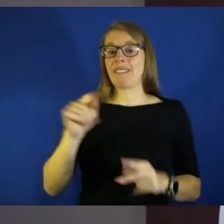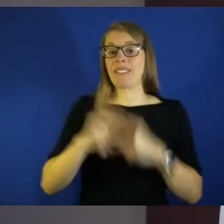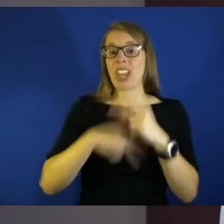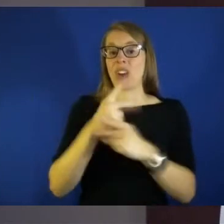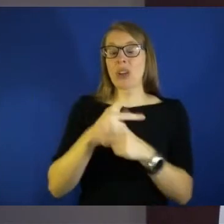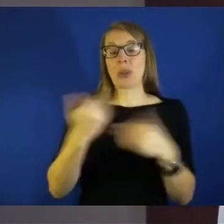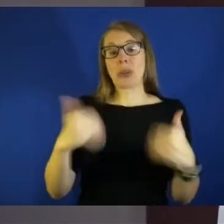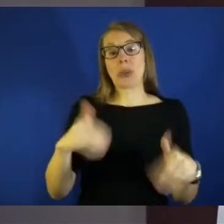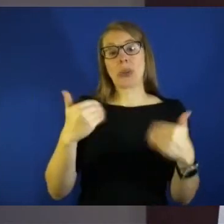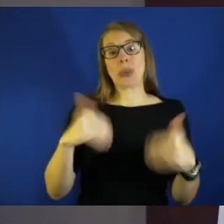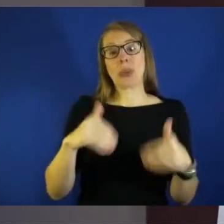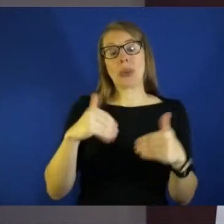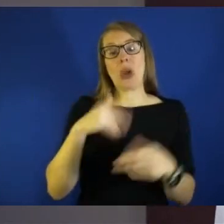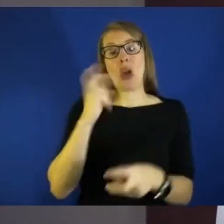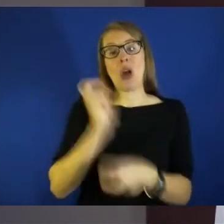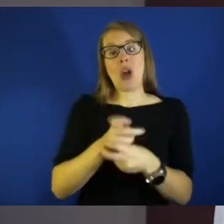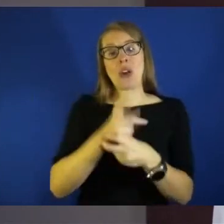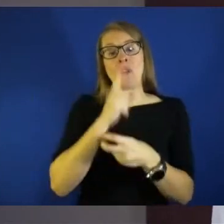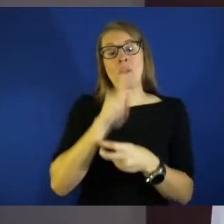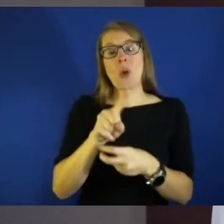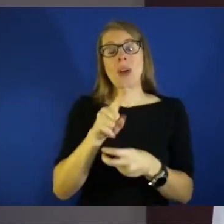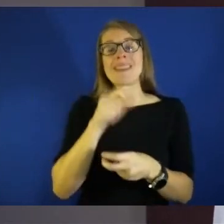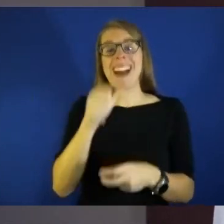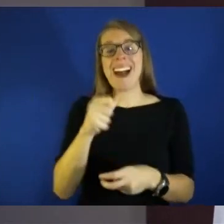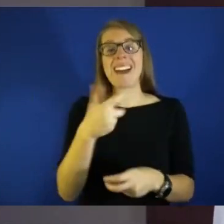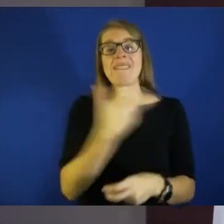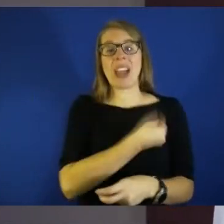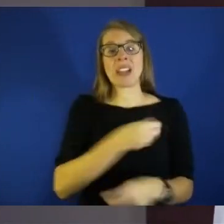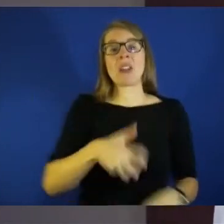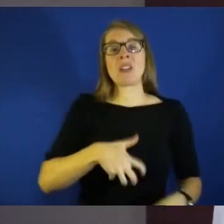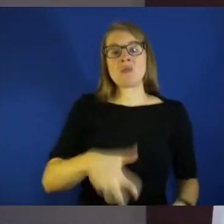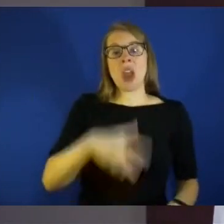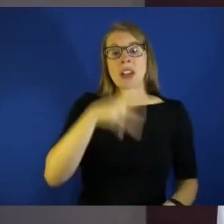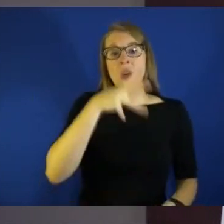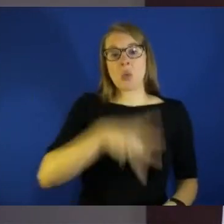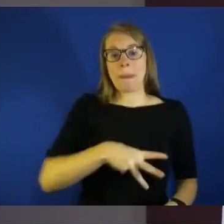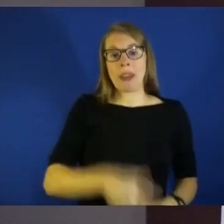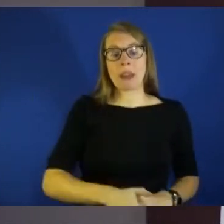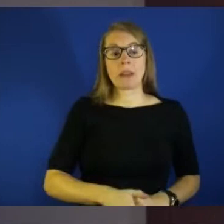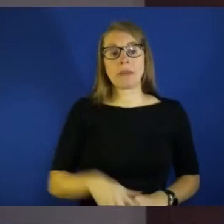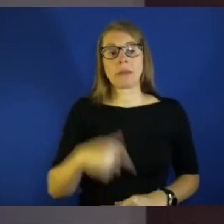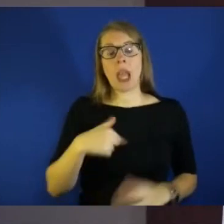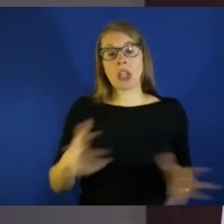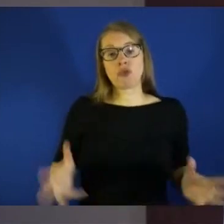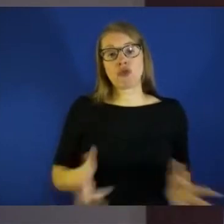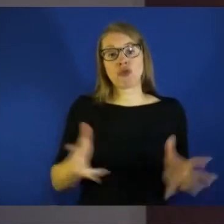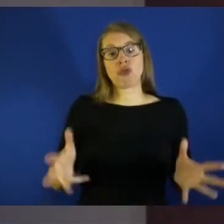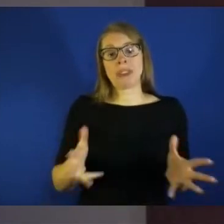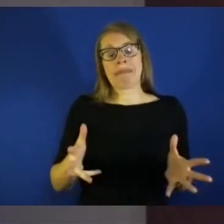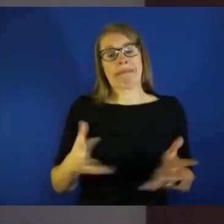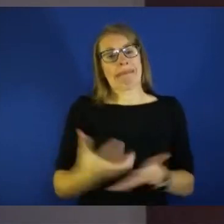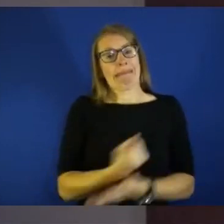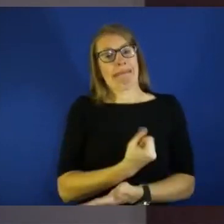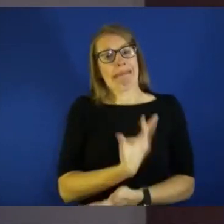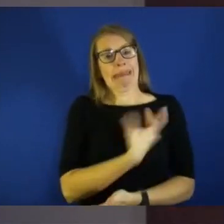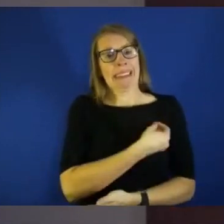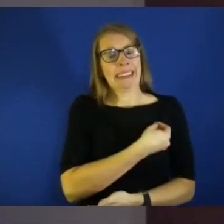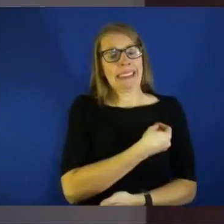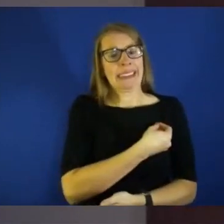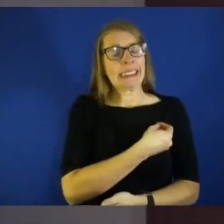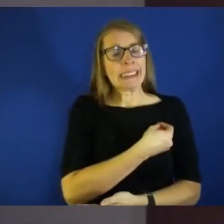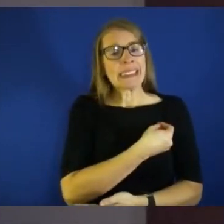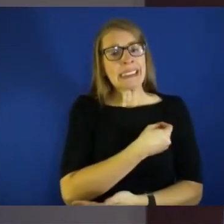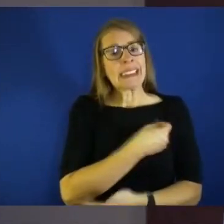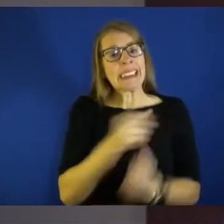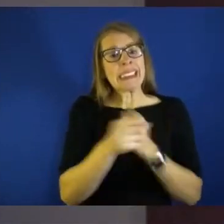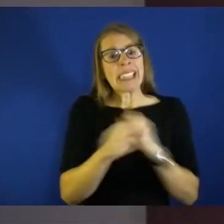on unvaccinated pregnant women. And I would just encourage, one, get vaccinated. That's extremely safe in pregnancy,